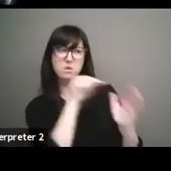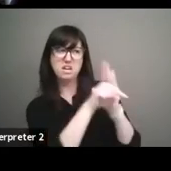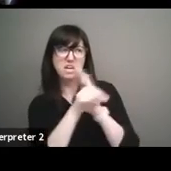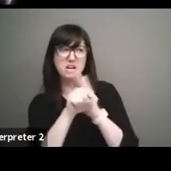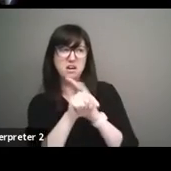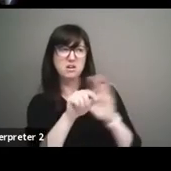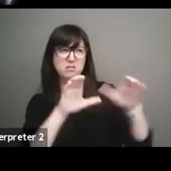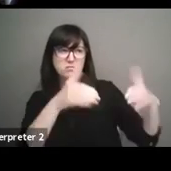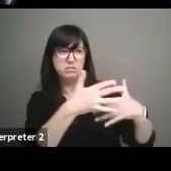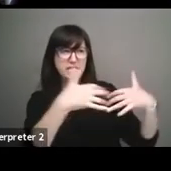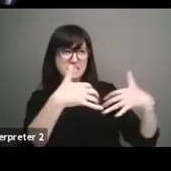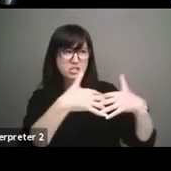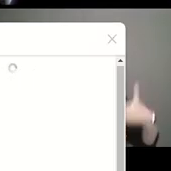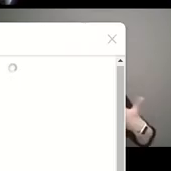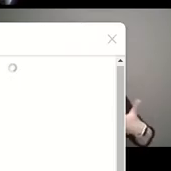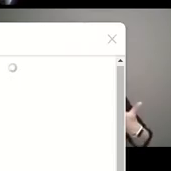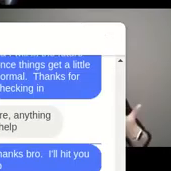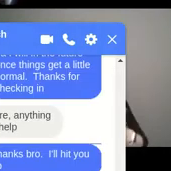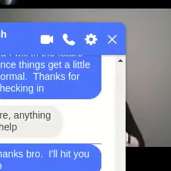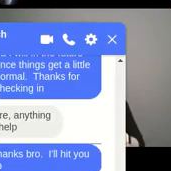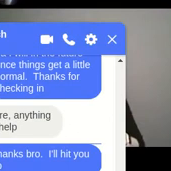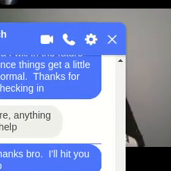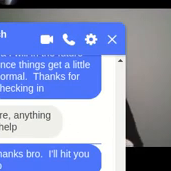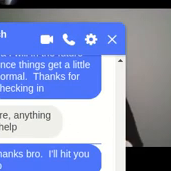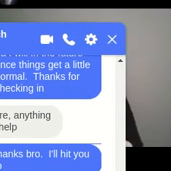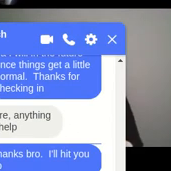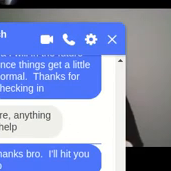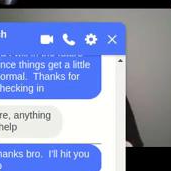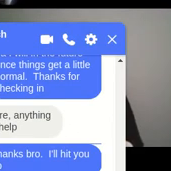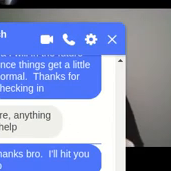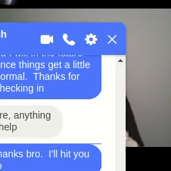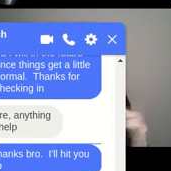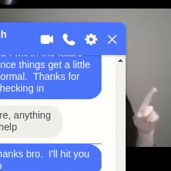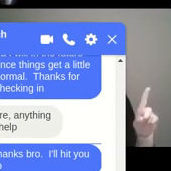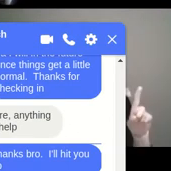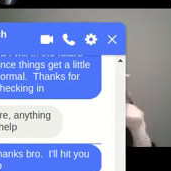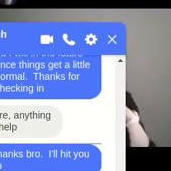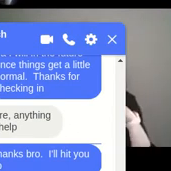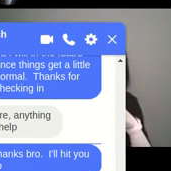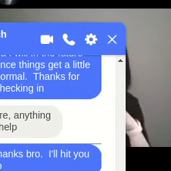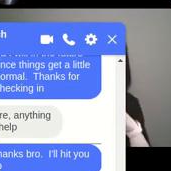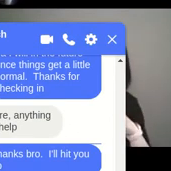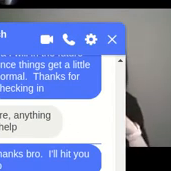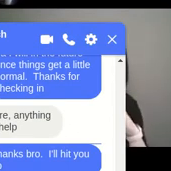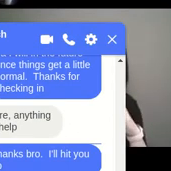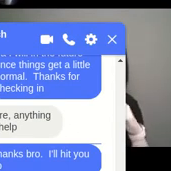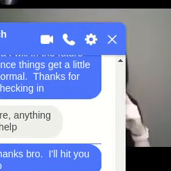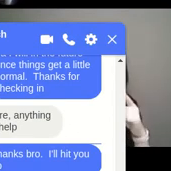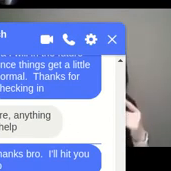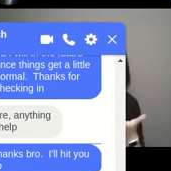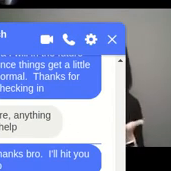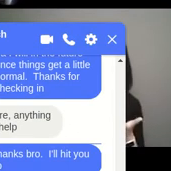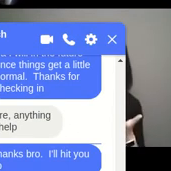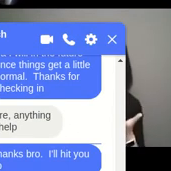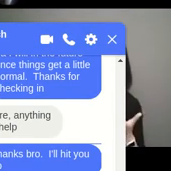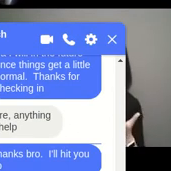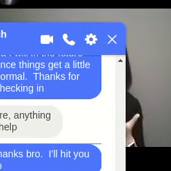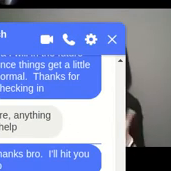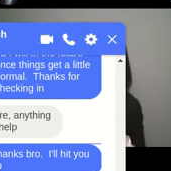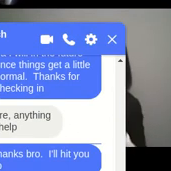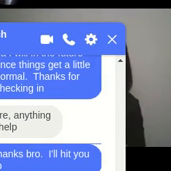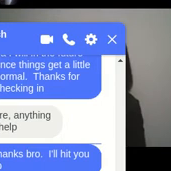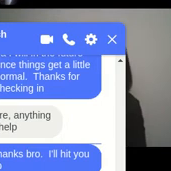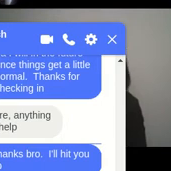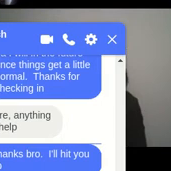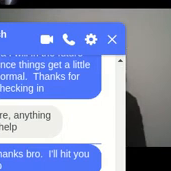towards Indigenous youth. And you know what the cops did? Nothing. You know, so why we don't rely on the